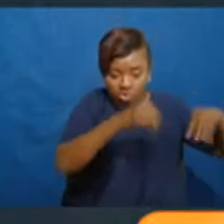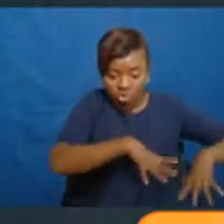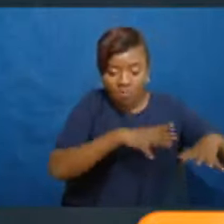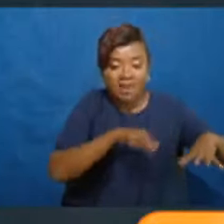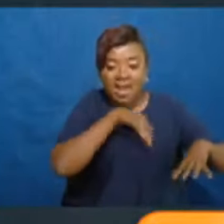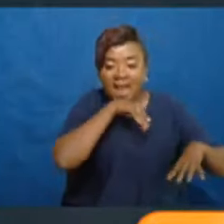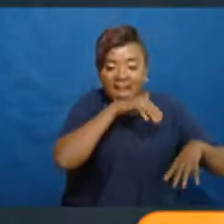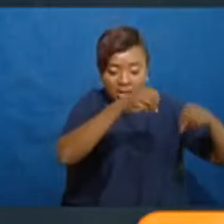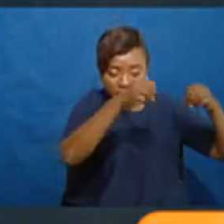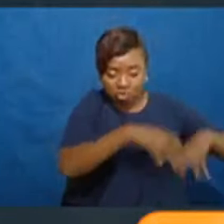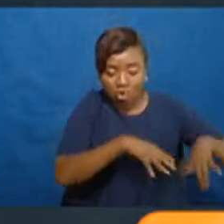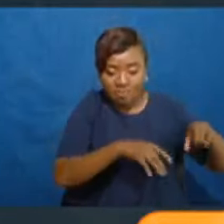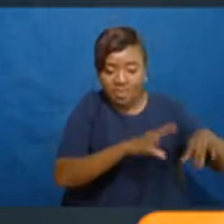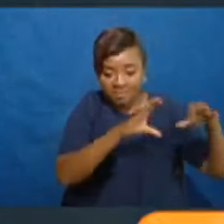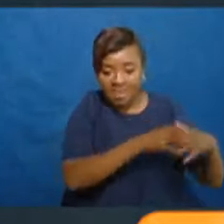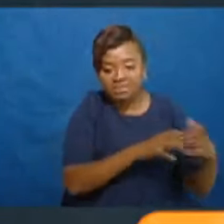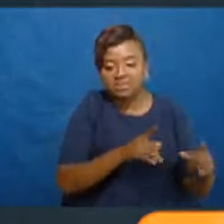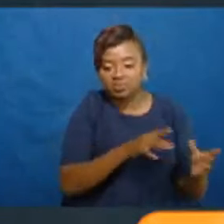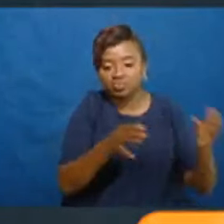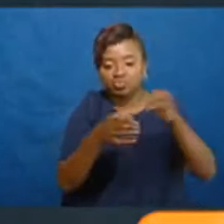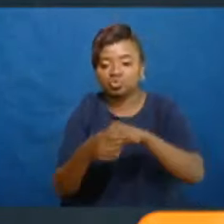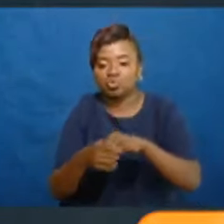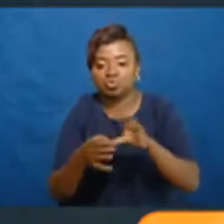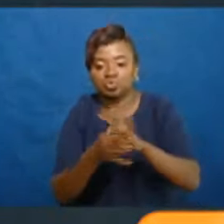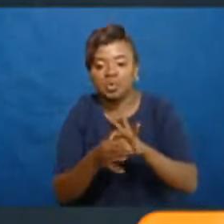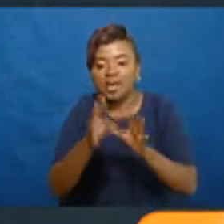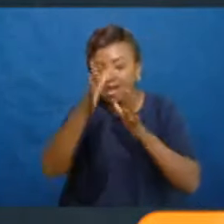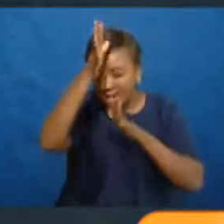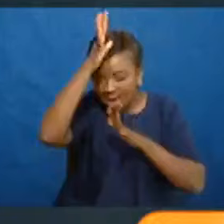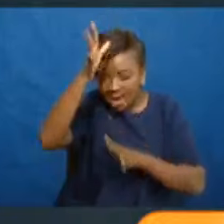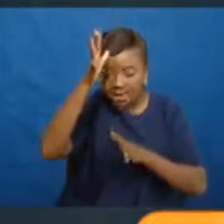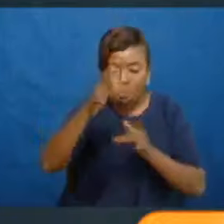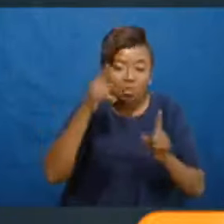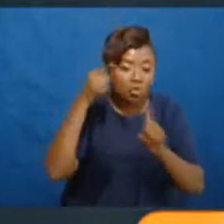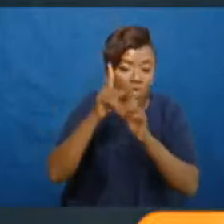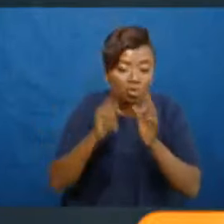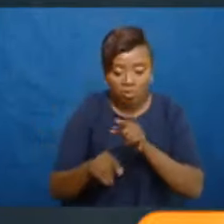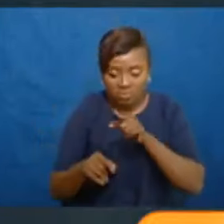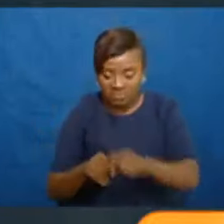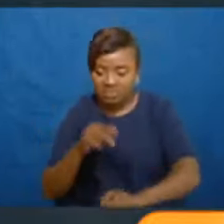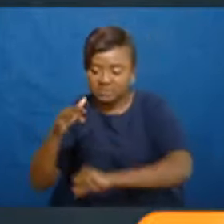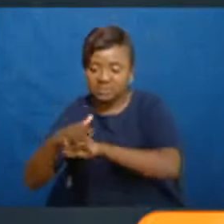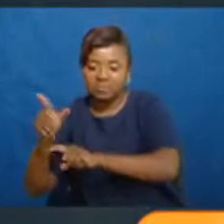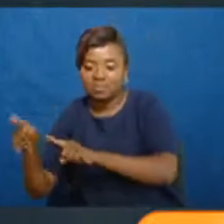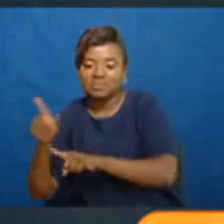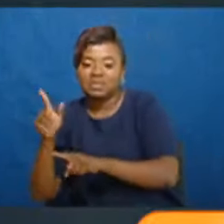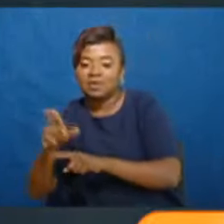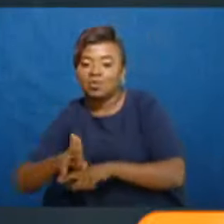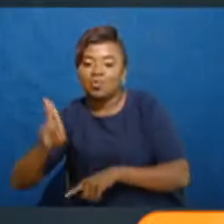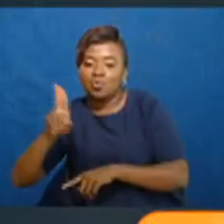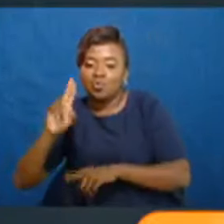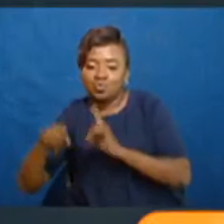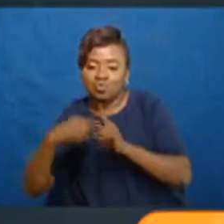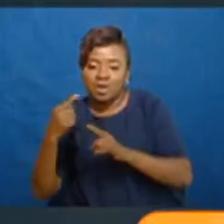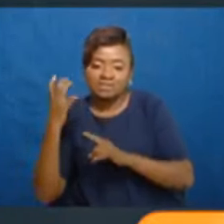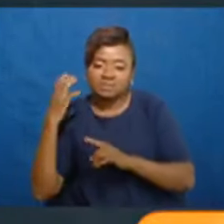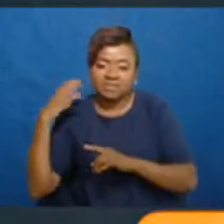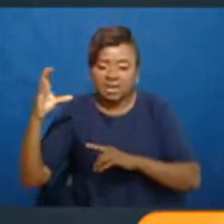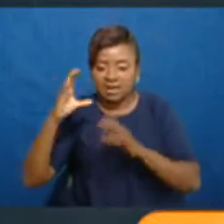that he gets Odinga to support Uhuru Kenyatta as the candidate in 2002. It didn't work.